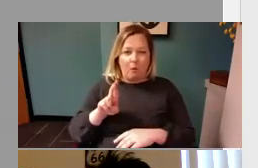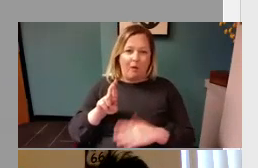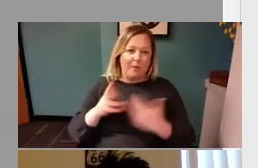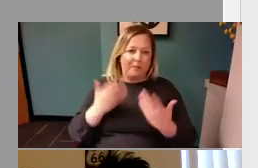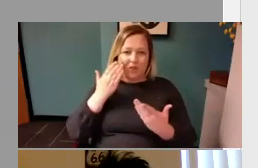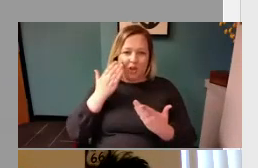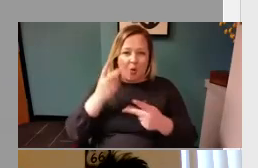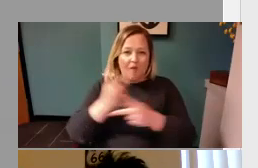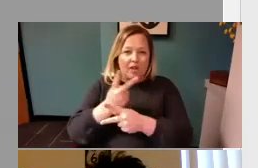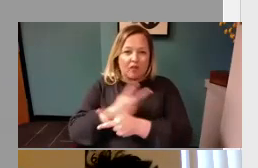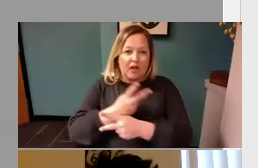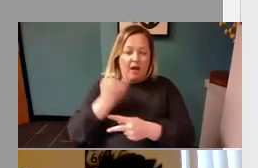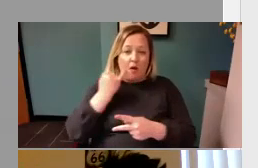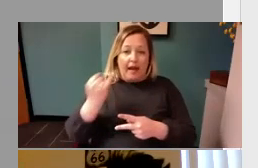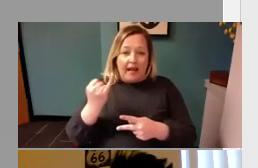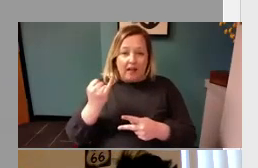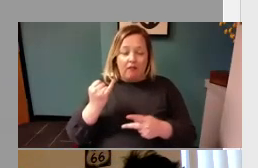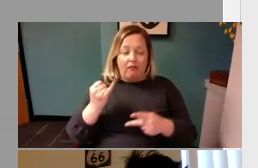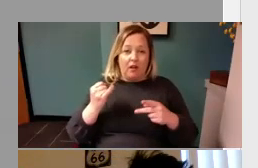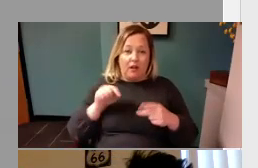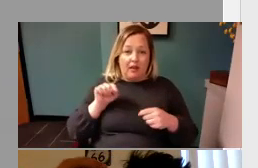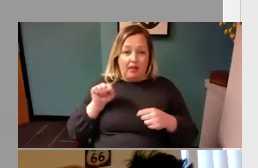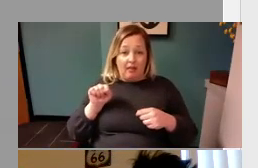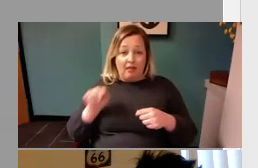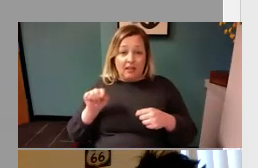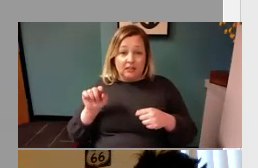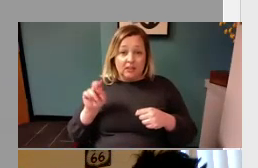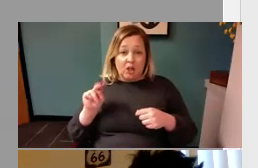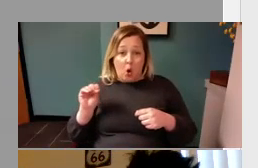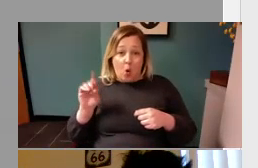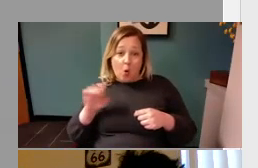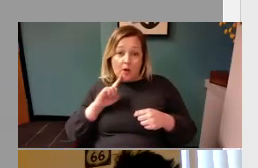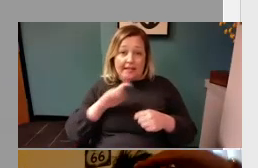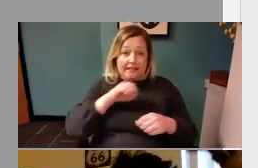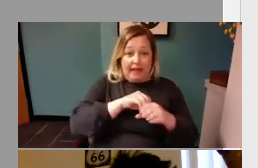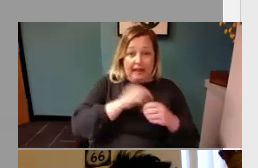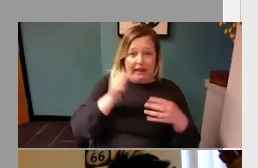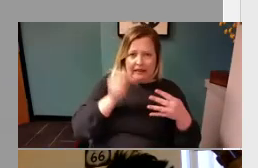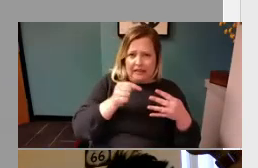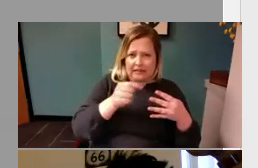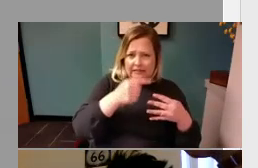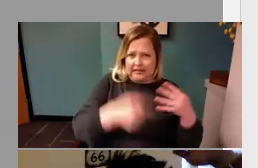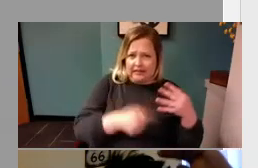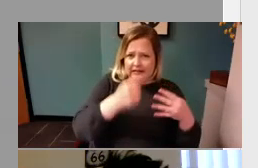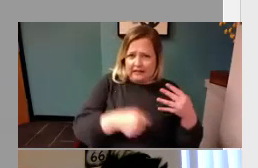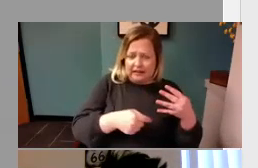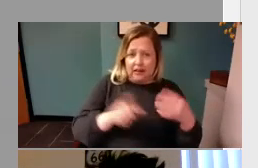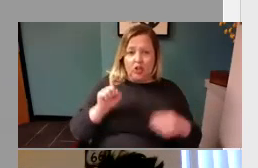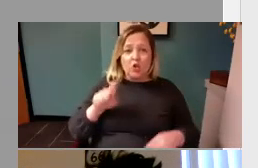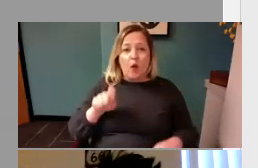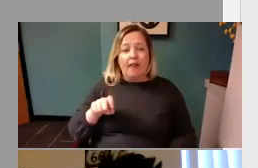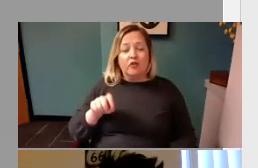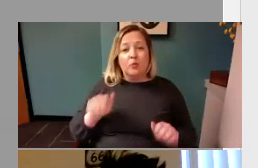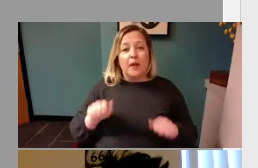node exists in a set, was that we needed to iterate through all the set of previous nodes or parent